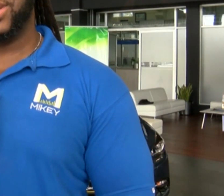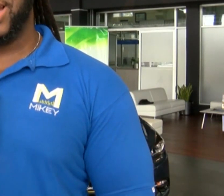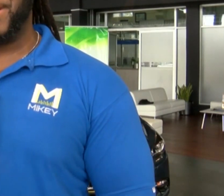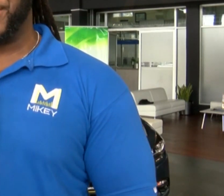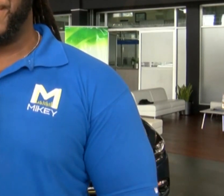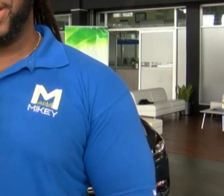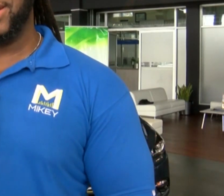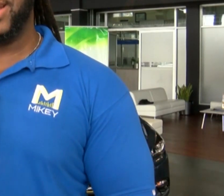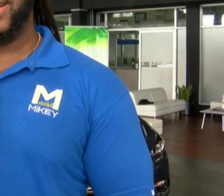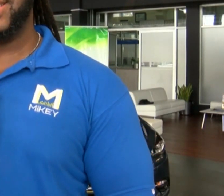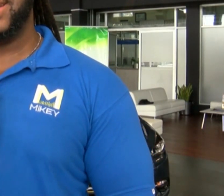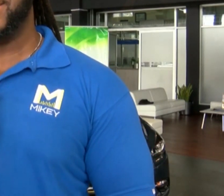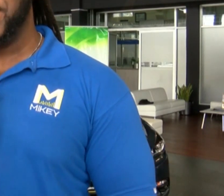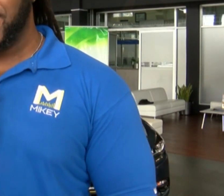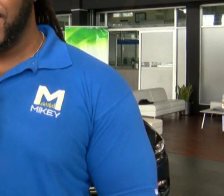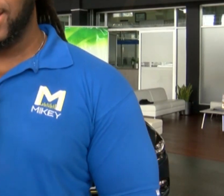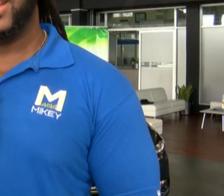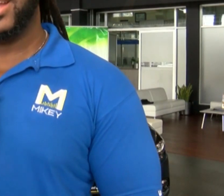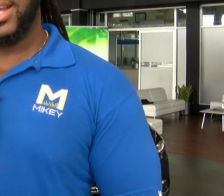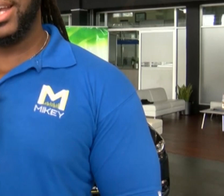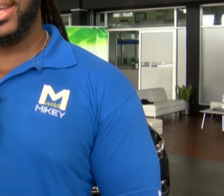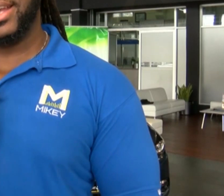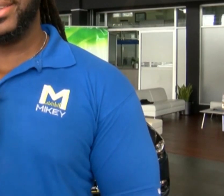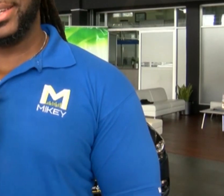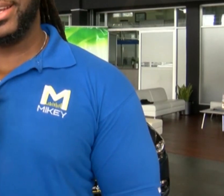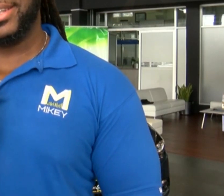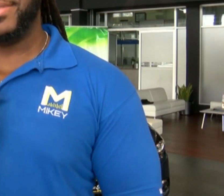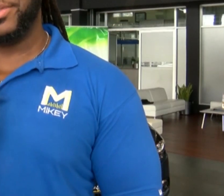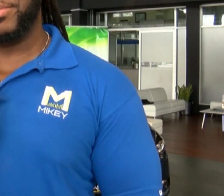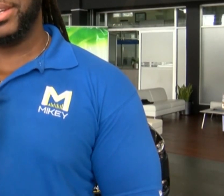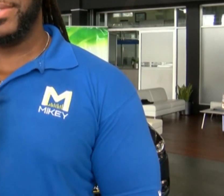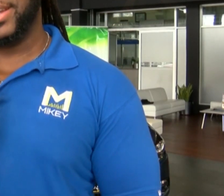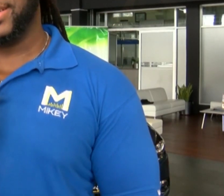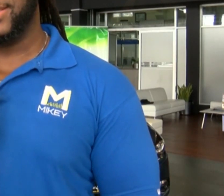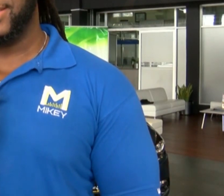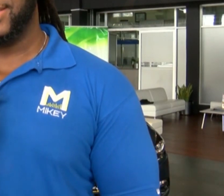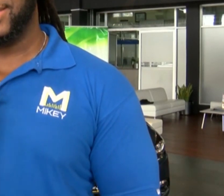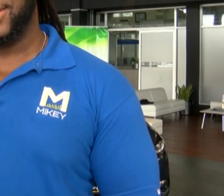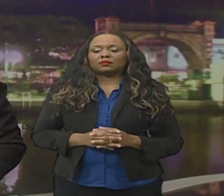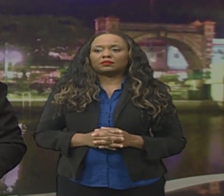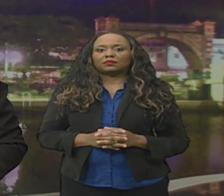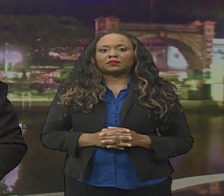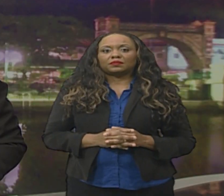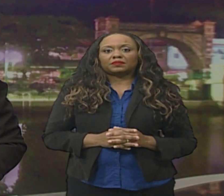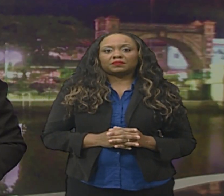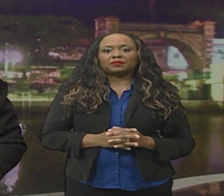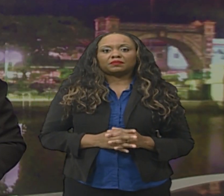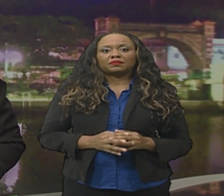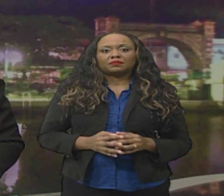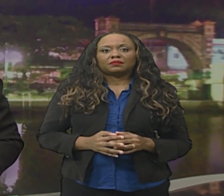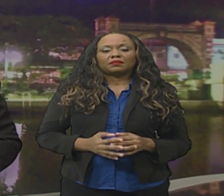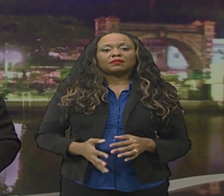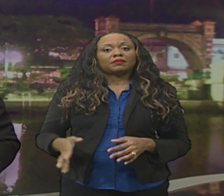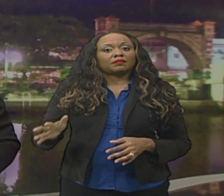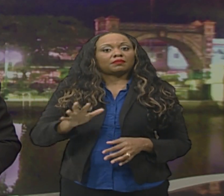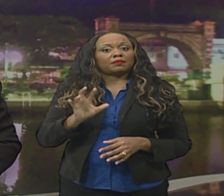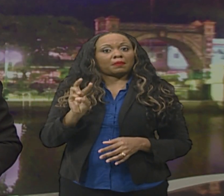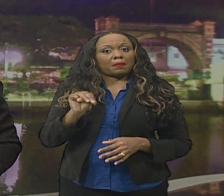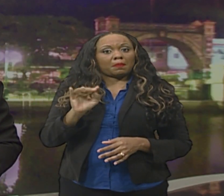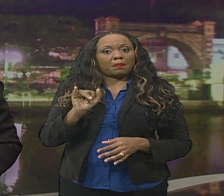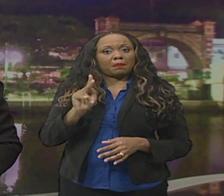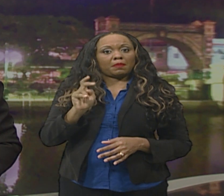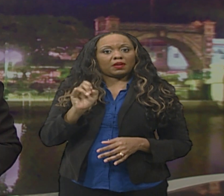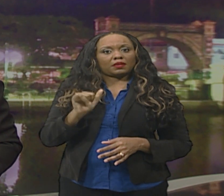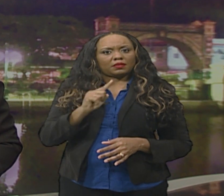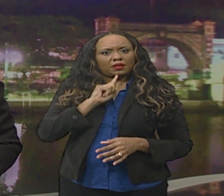once I am prepared, and I intend to be, I think I definitely will be defending. In the meantime, the popular entertainer